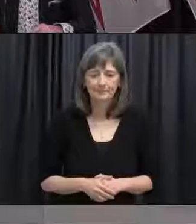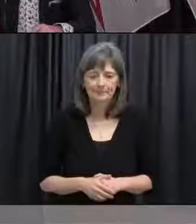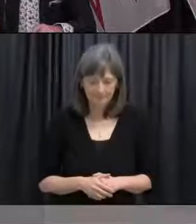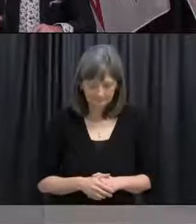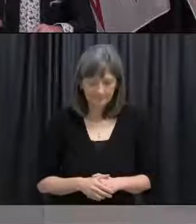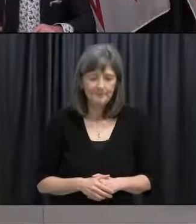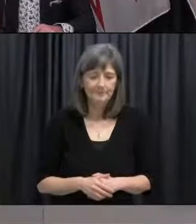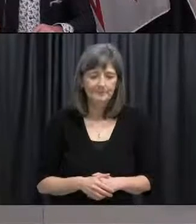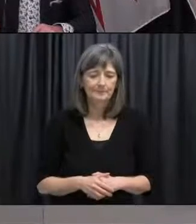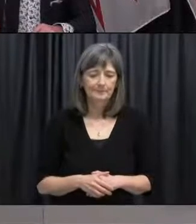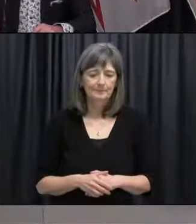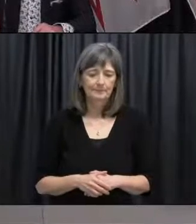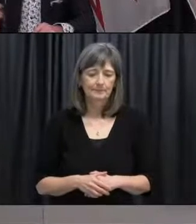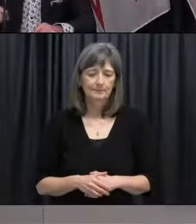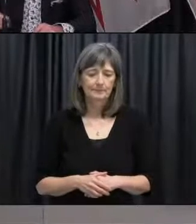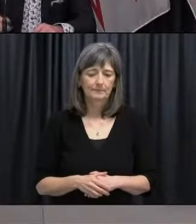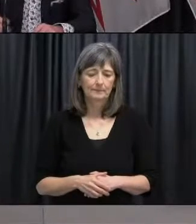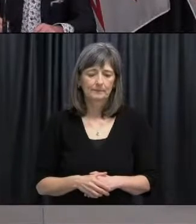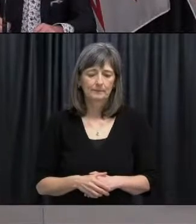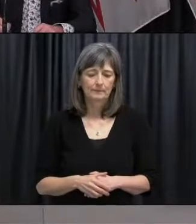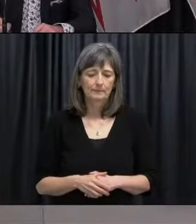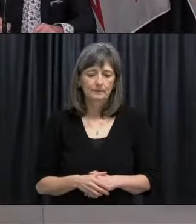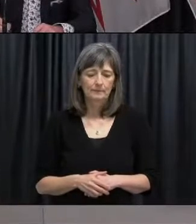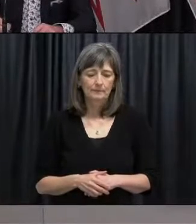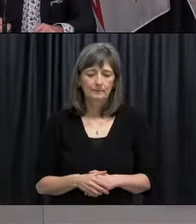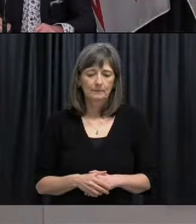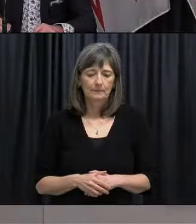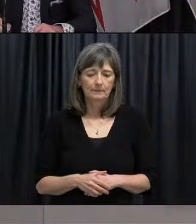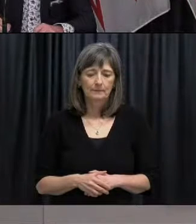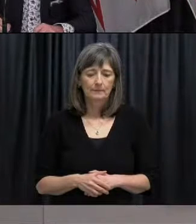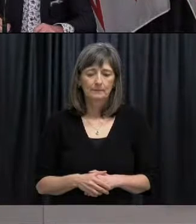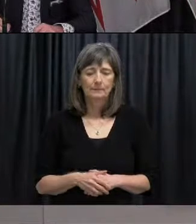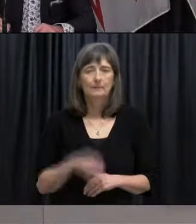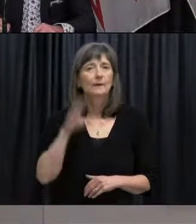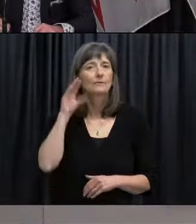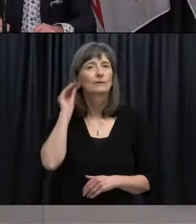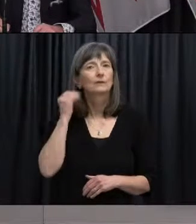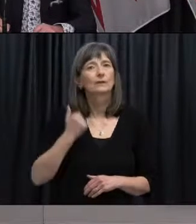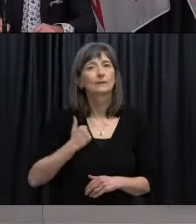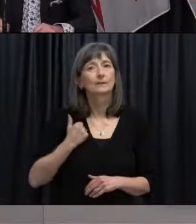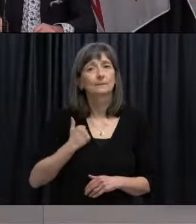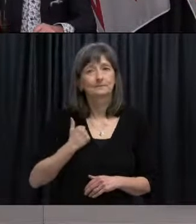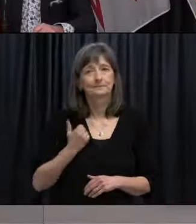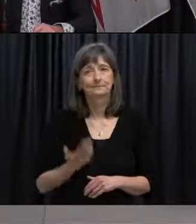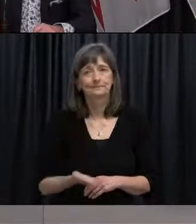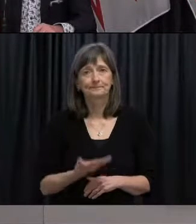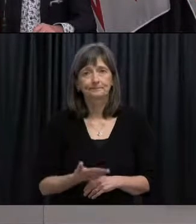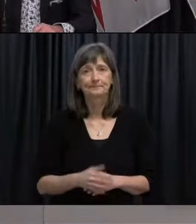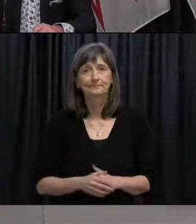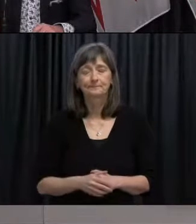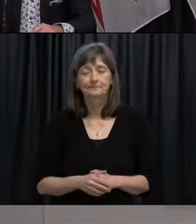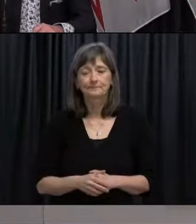Thank you. Our next questions are from Patrick Butler with Radio Canada. Please go ahead.